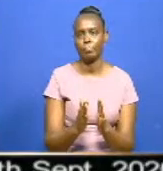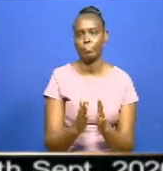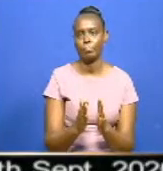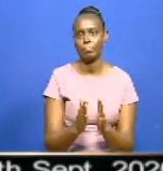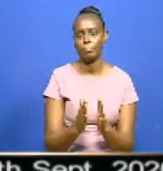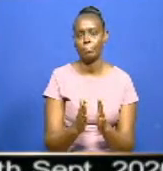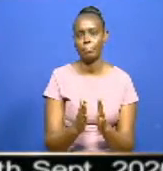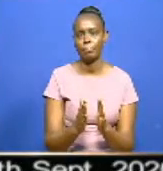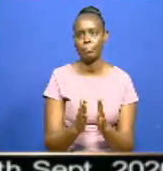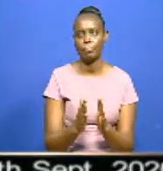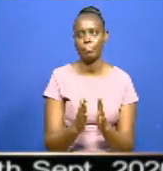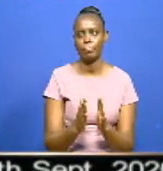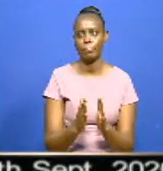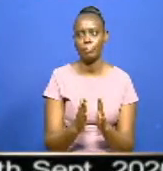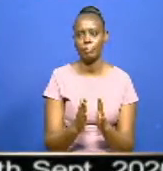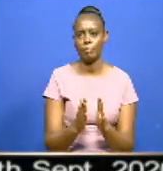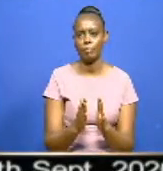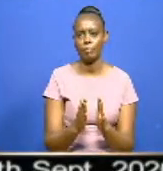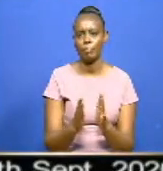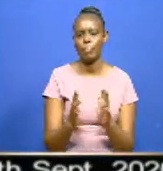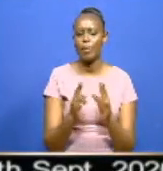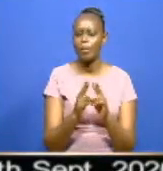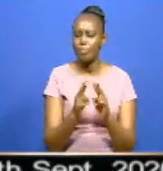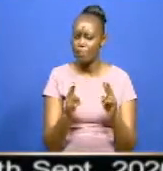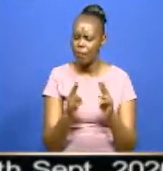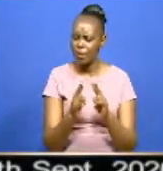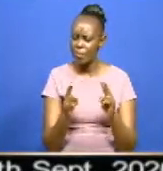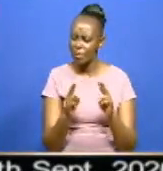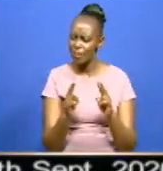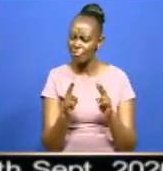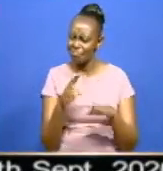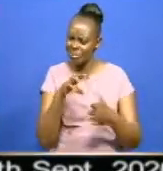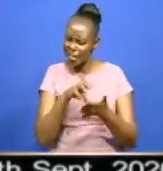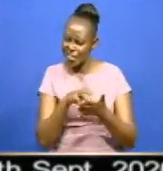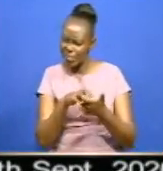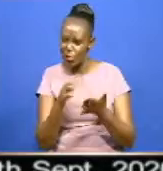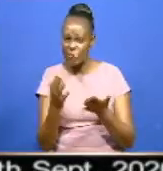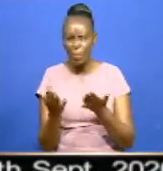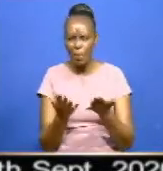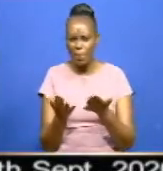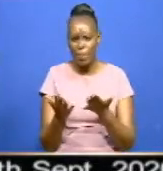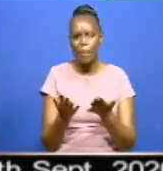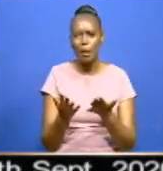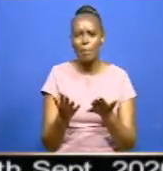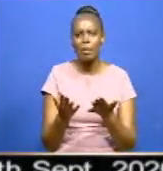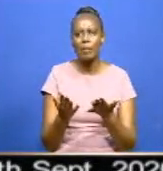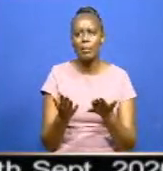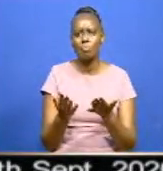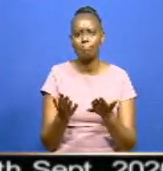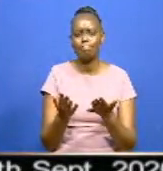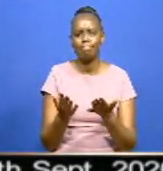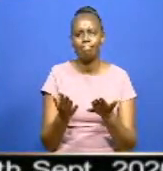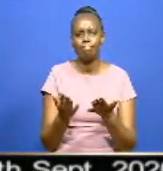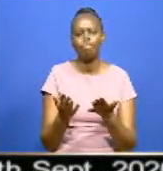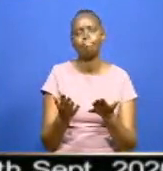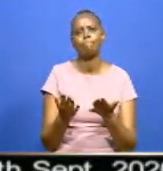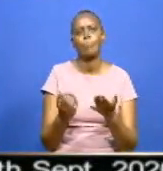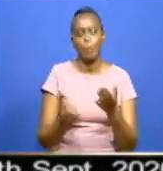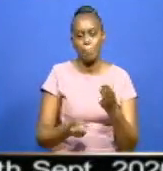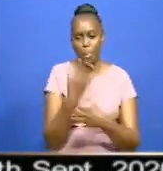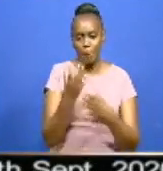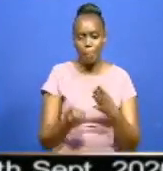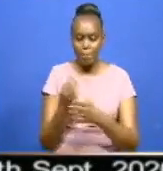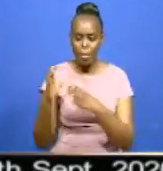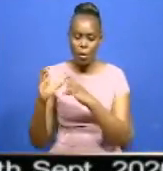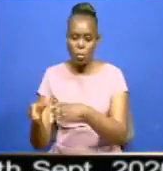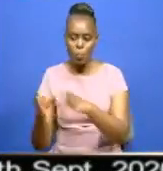it's a very odd situation that since the restoration of multipartyism, since